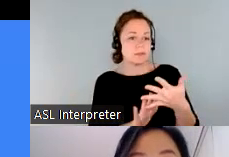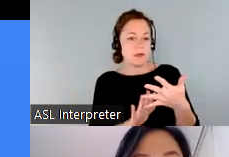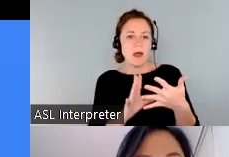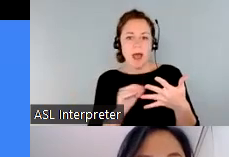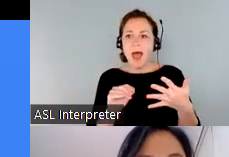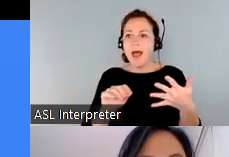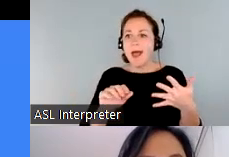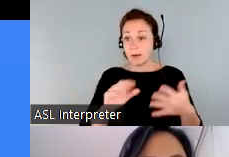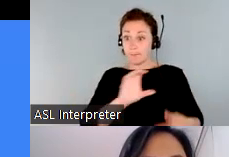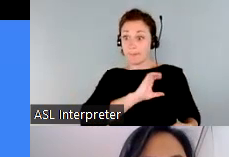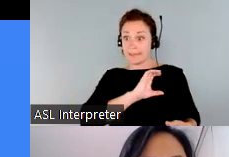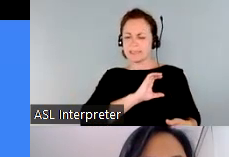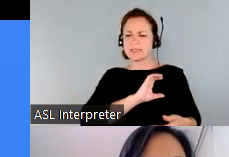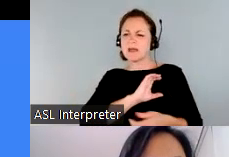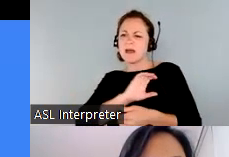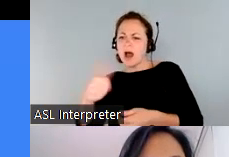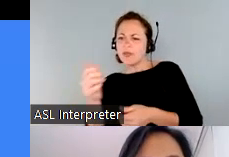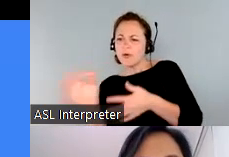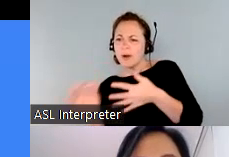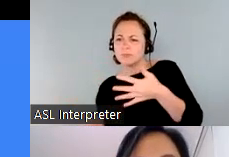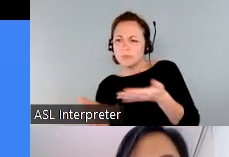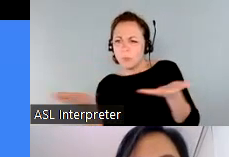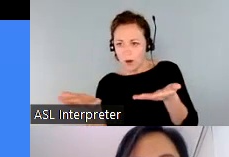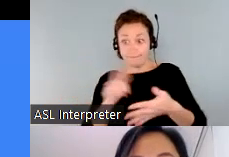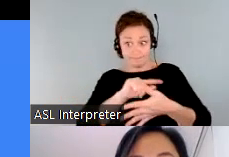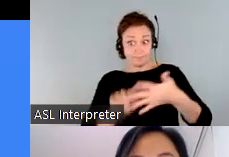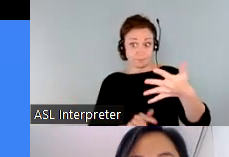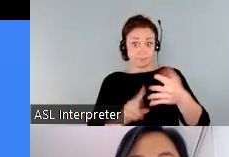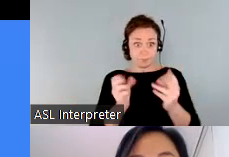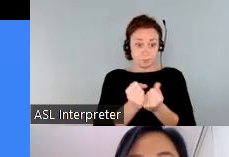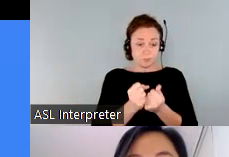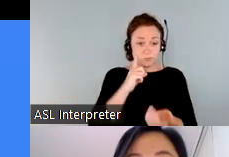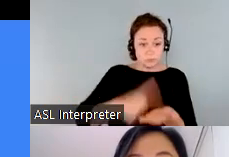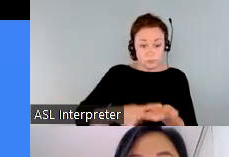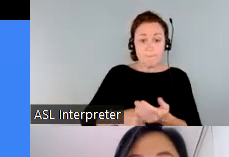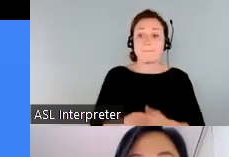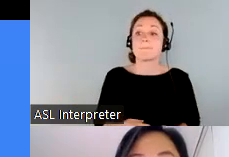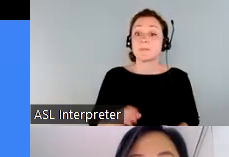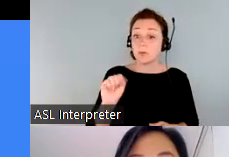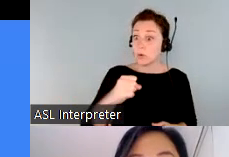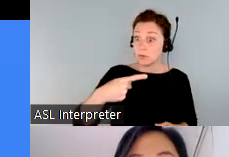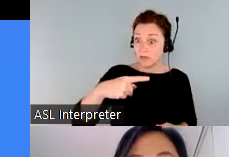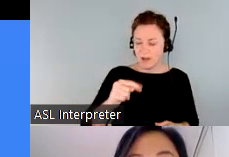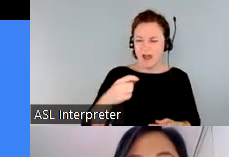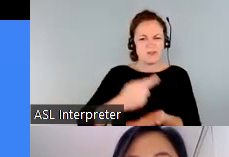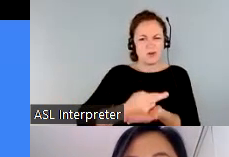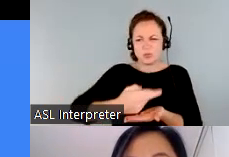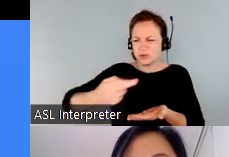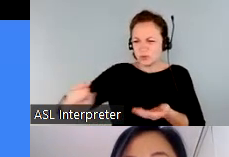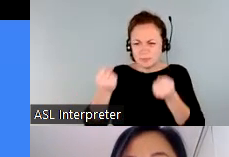alternatives to policing. So Social Planning Toronto has also created a number of different resources to support